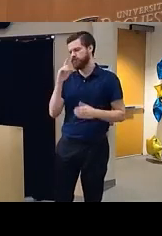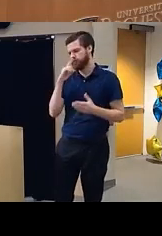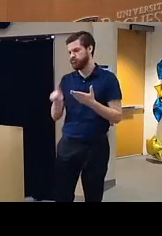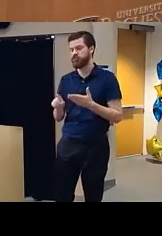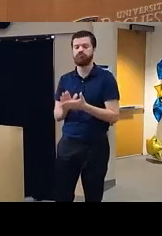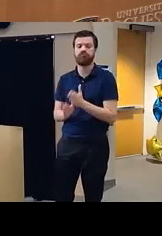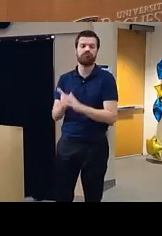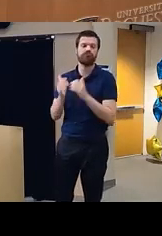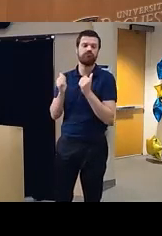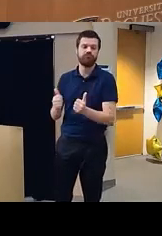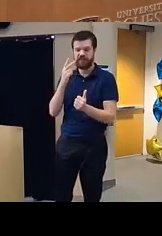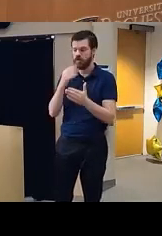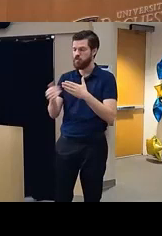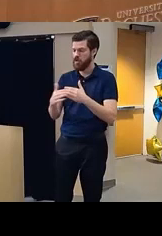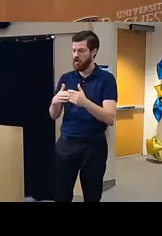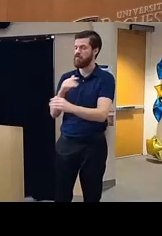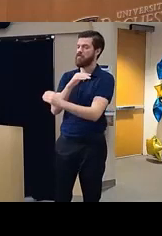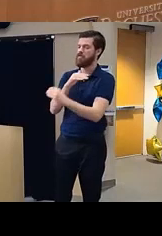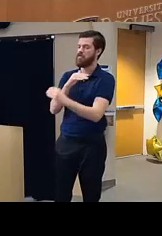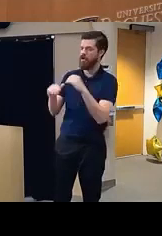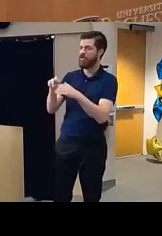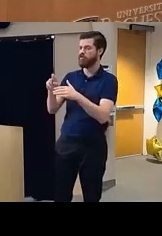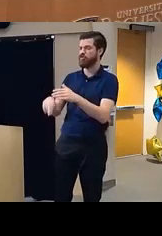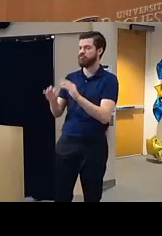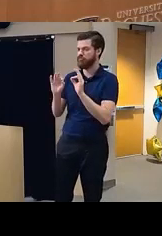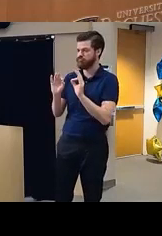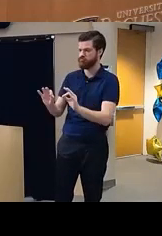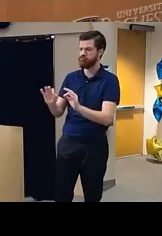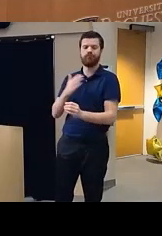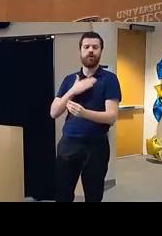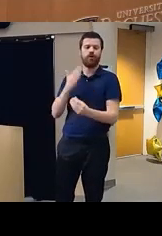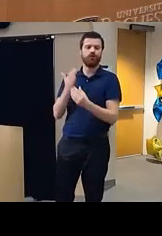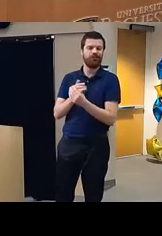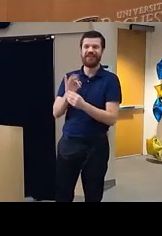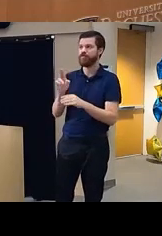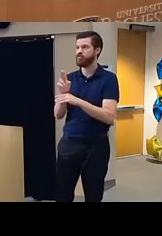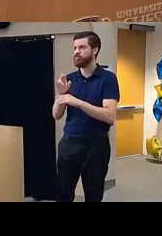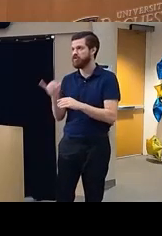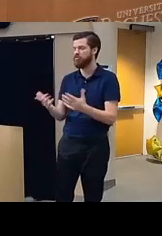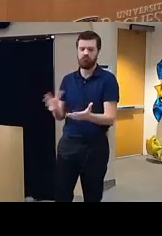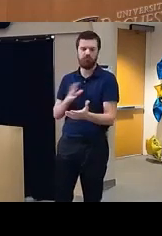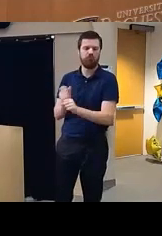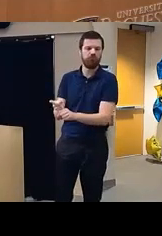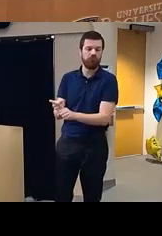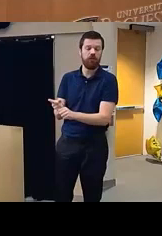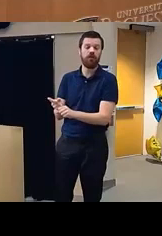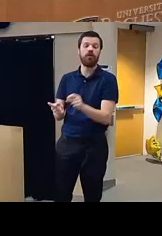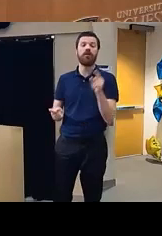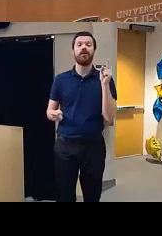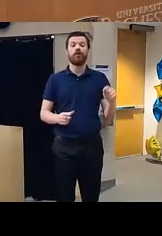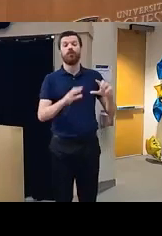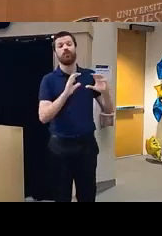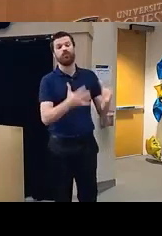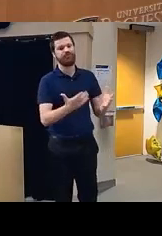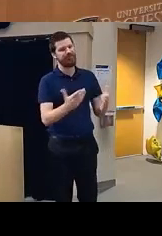then, okay, you're gonna see them whenever, you're gonna email them the results or whatever. Use my chart if you guys use that. In this group, it might